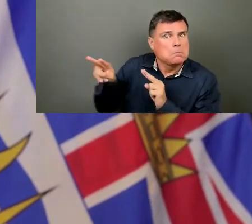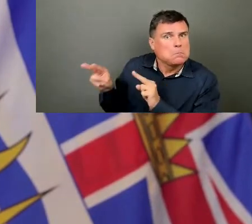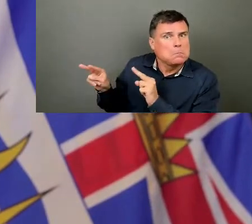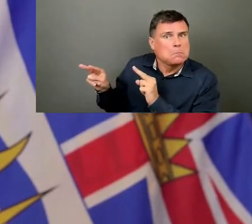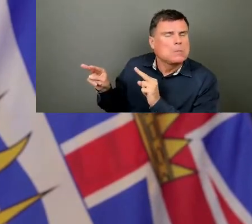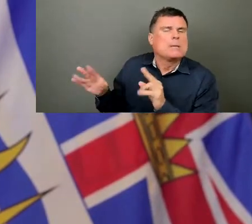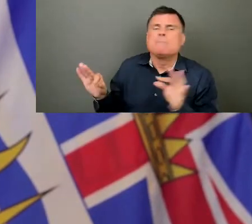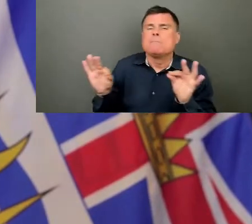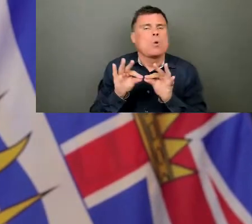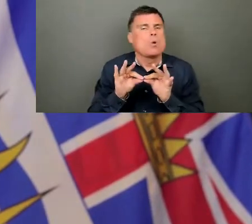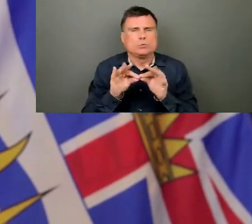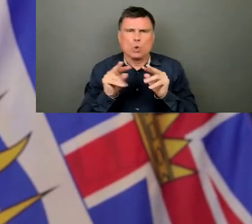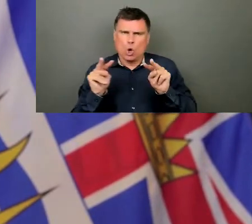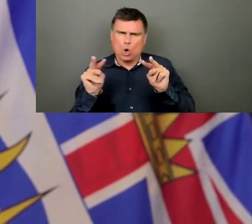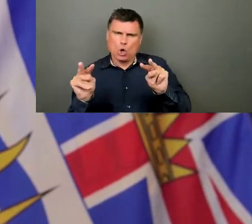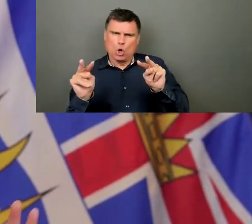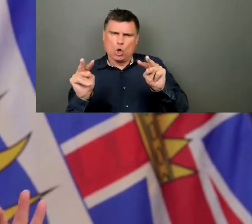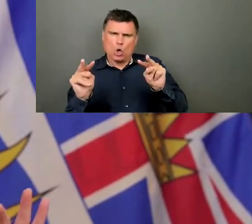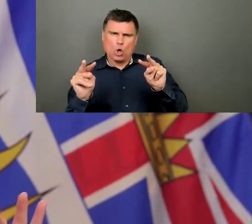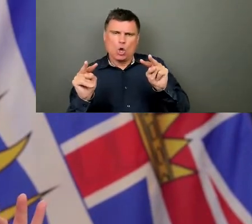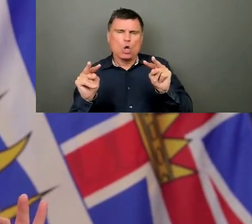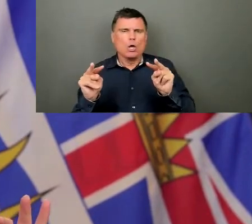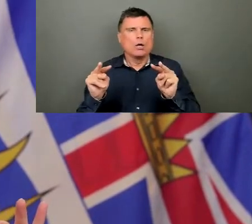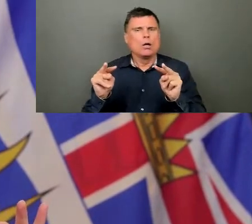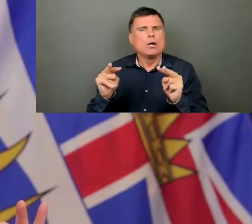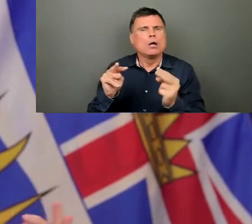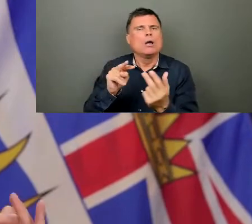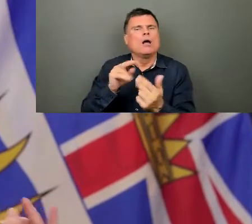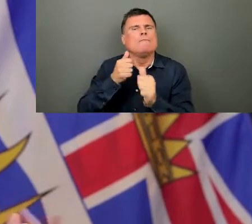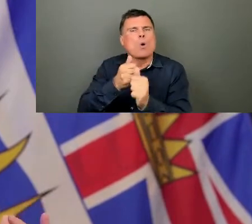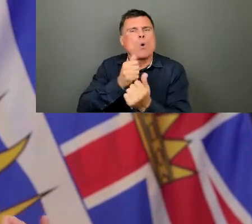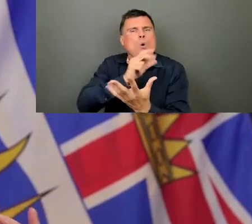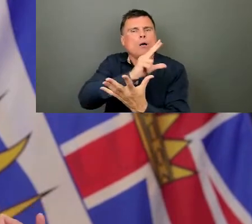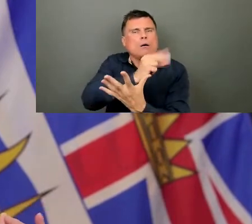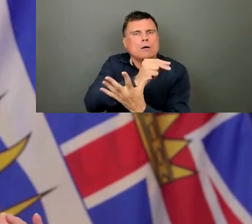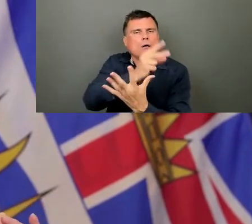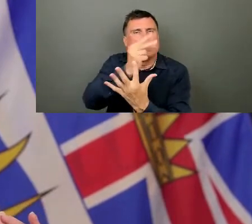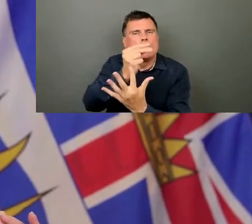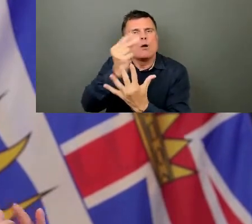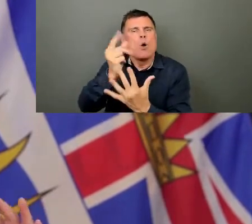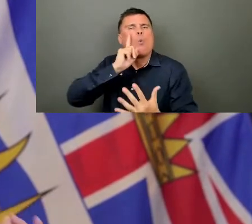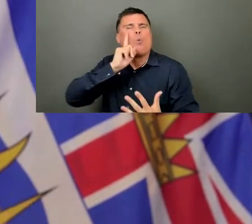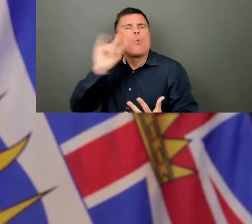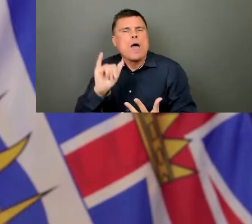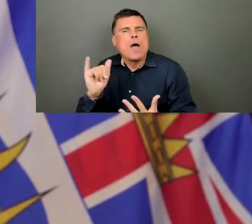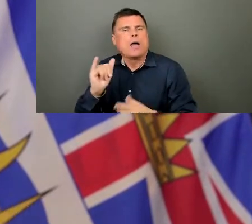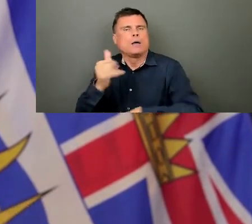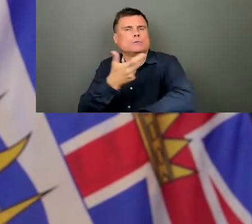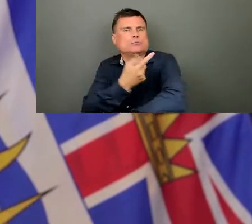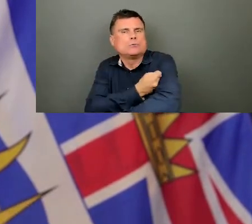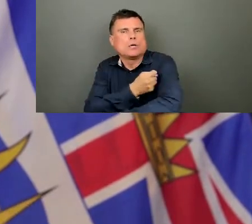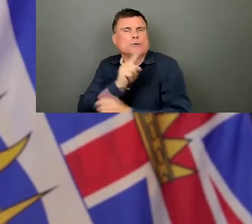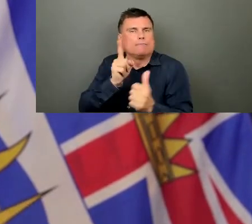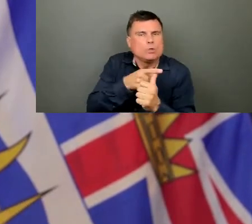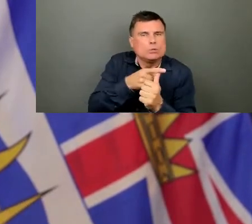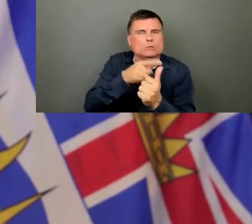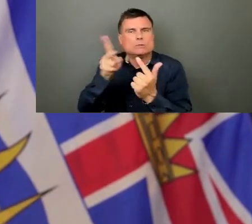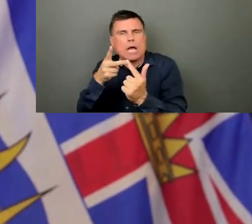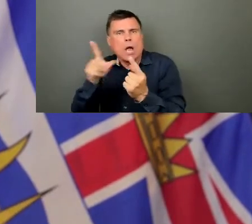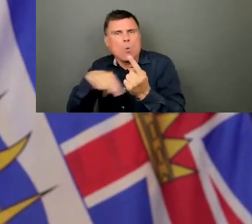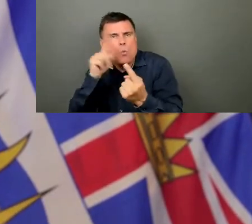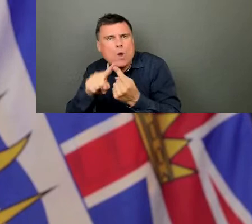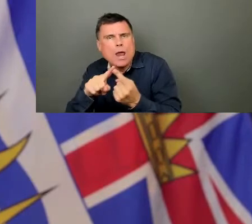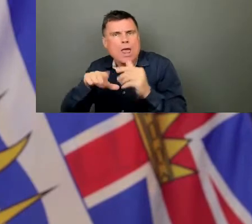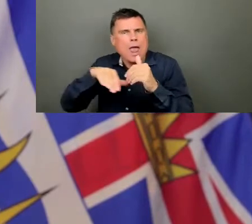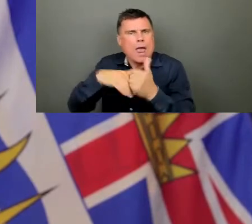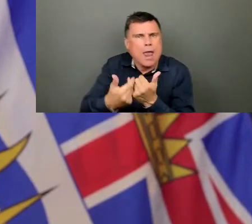in long residents in long-term care received their vaccine at an extended interval, and we know now that that gives a